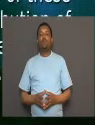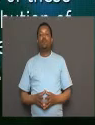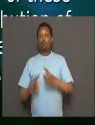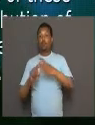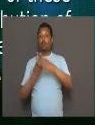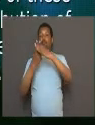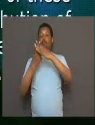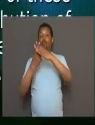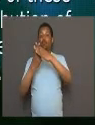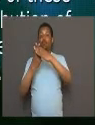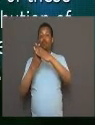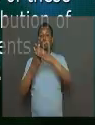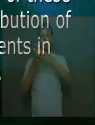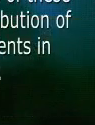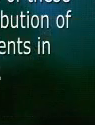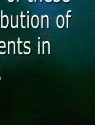Begin.